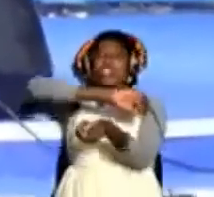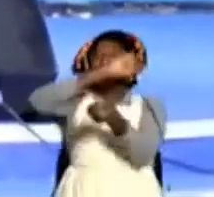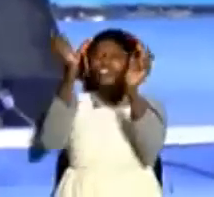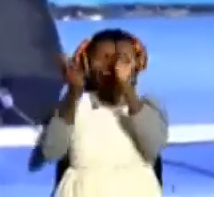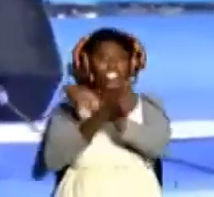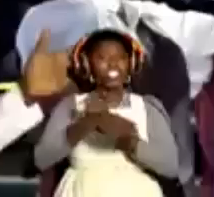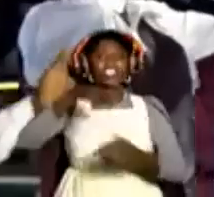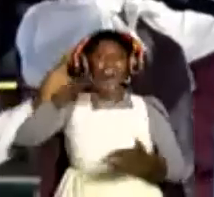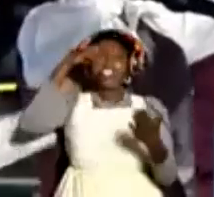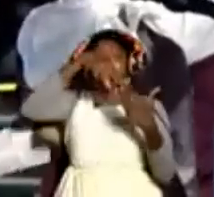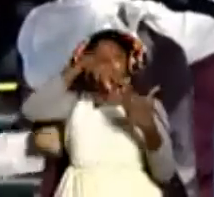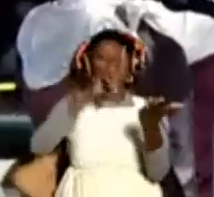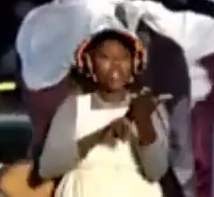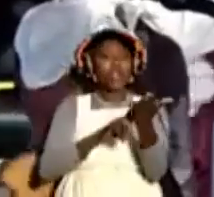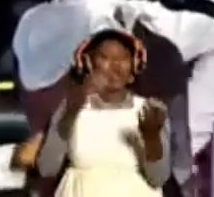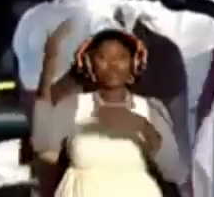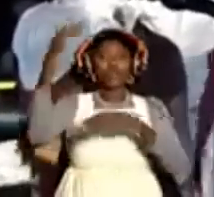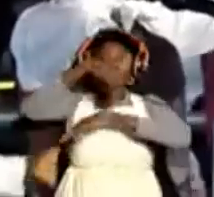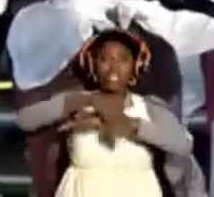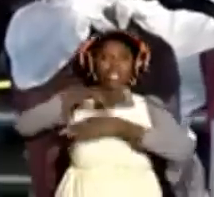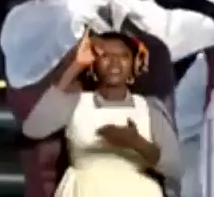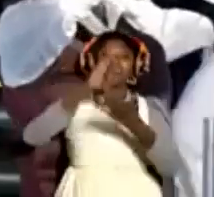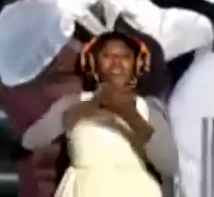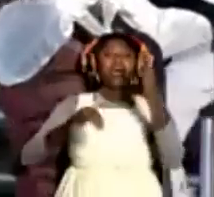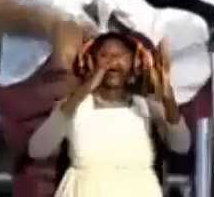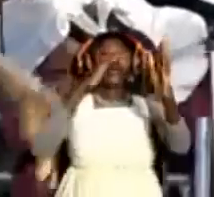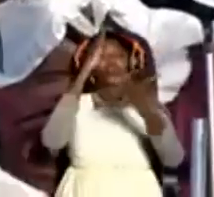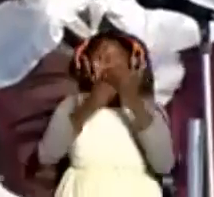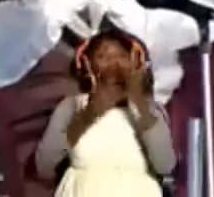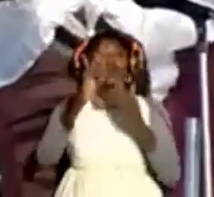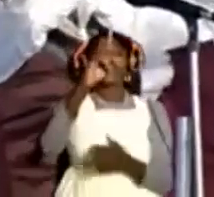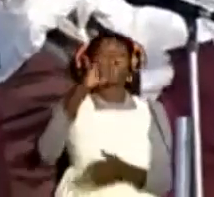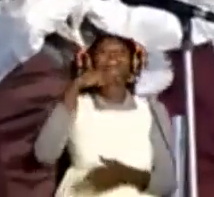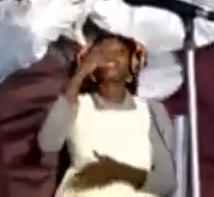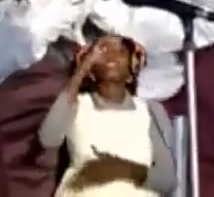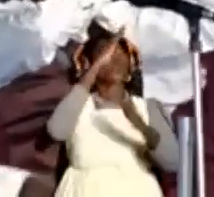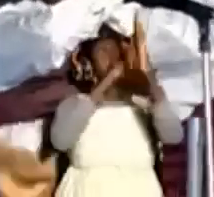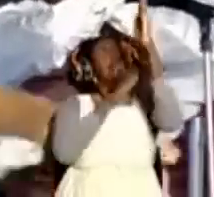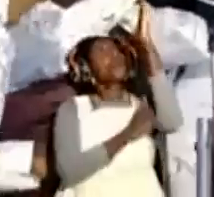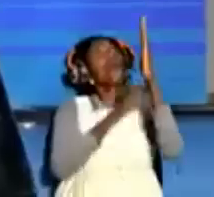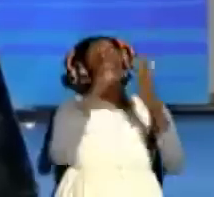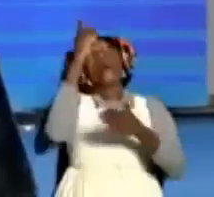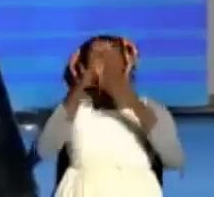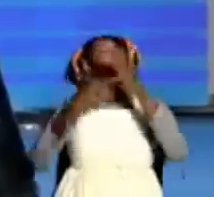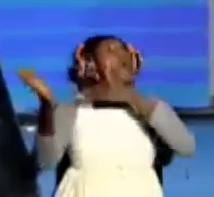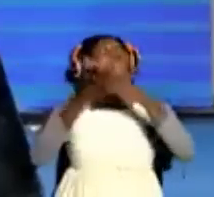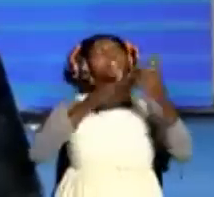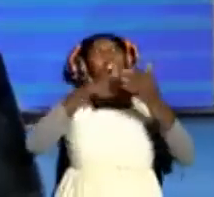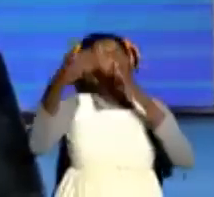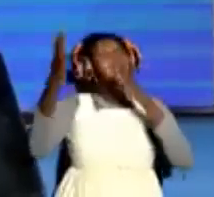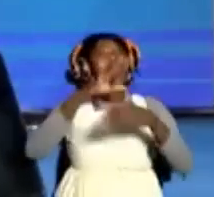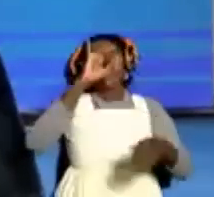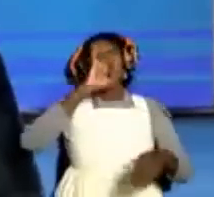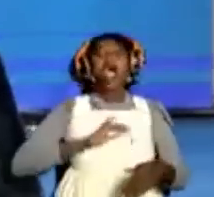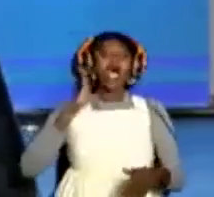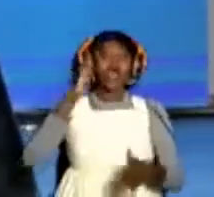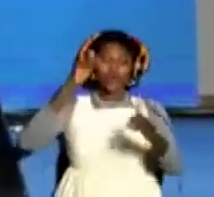today that somebody is saying, oh God, whatever it will cost, I must